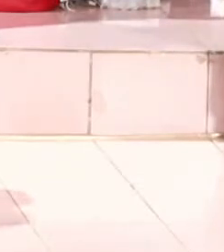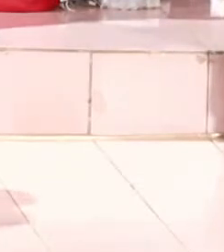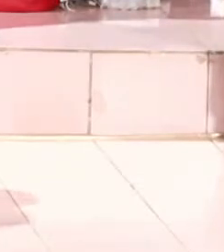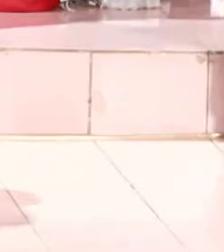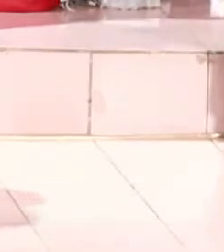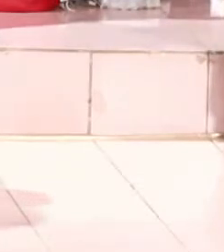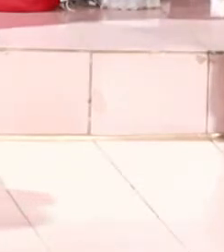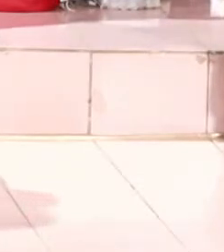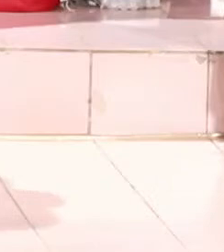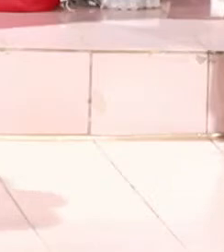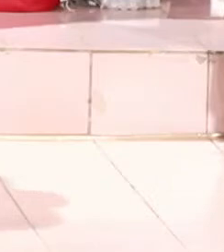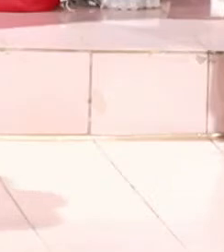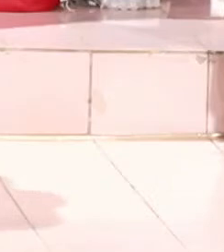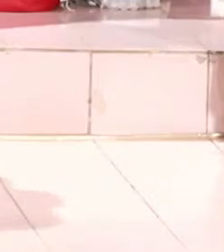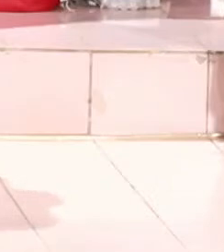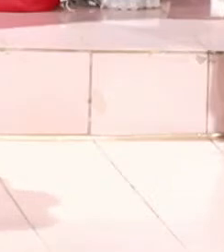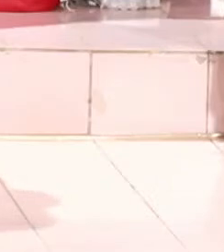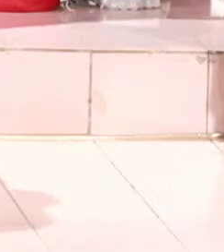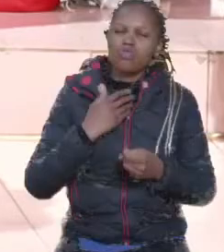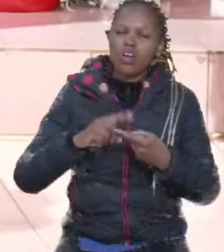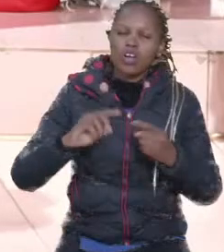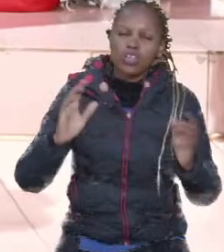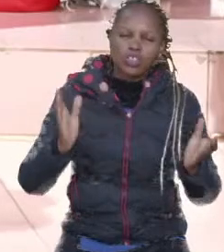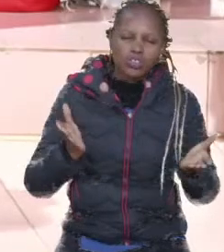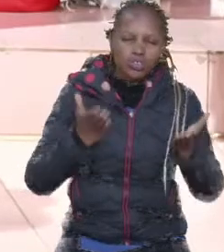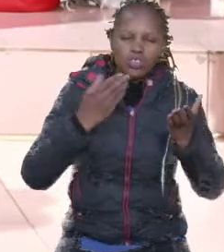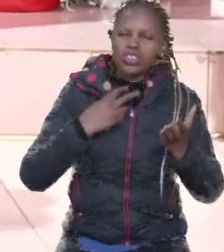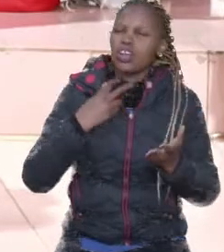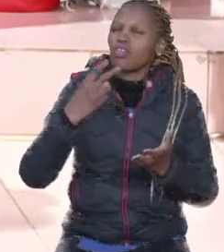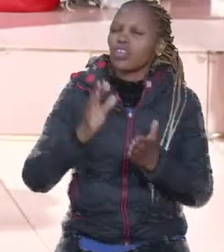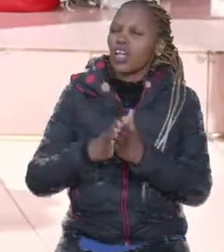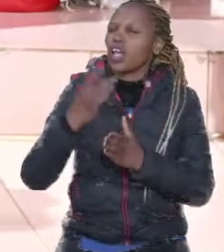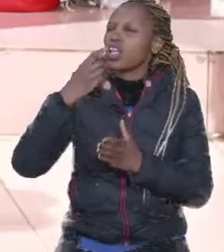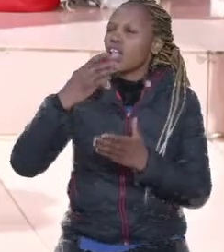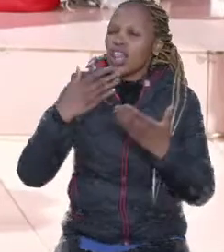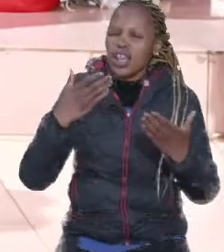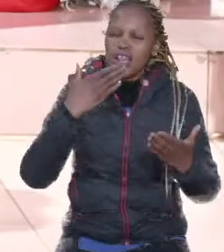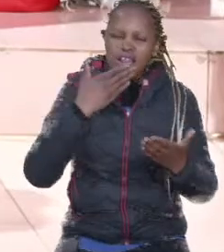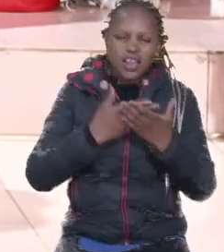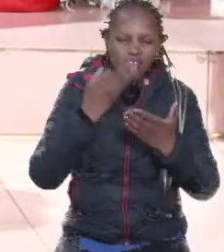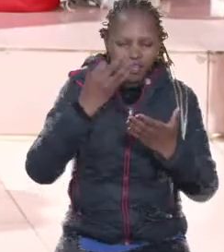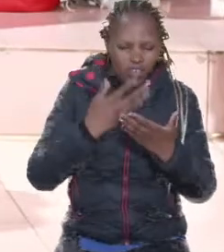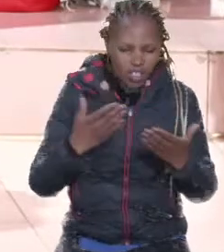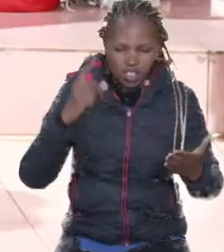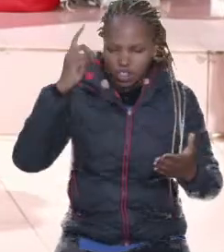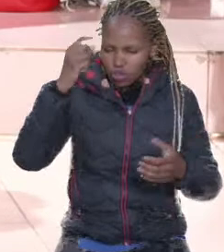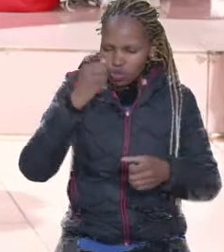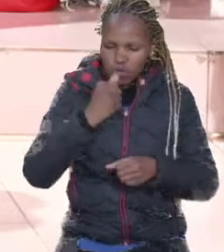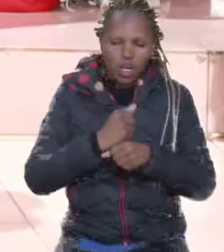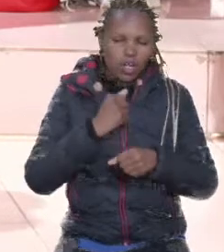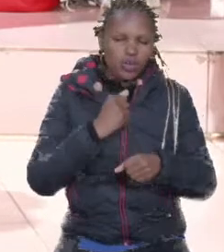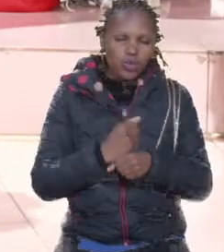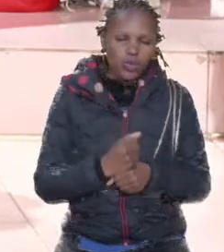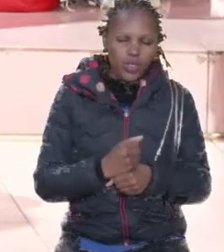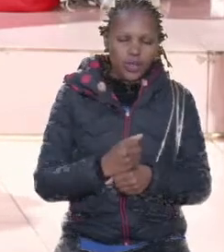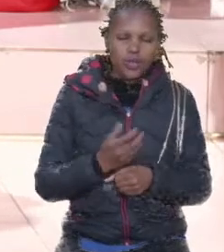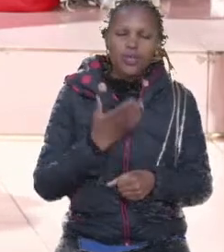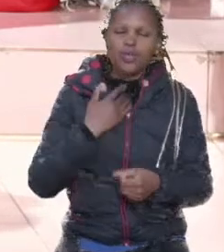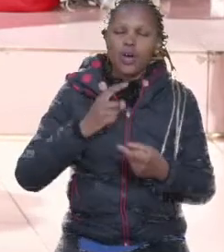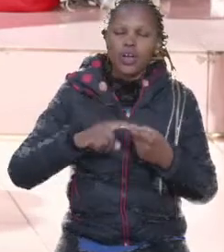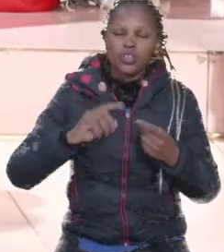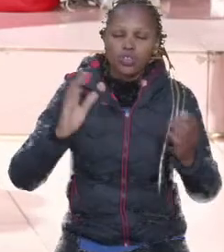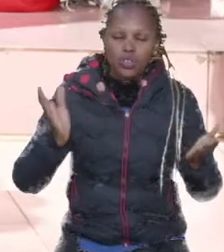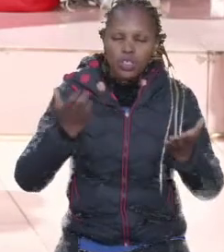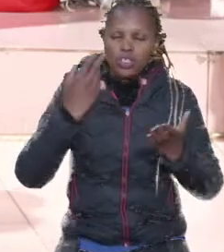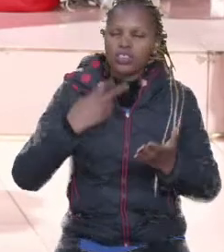done. We want to raise our voice and say thank you for the things that you're doing. We want to raise our